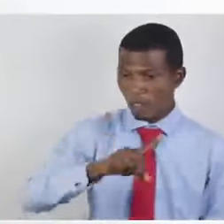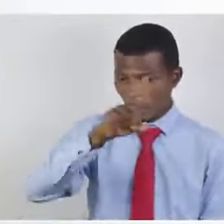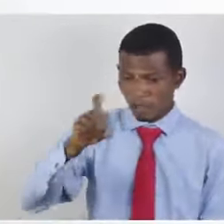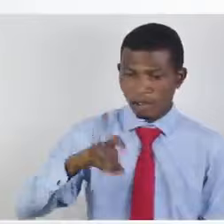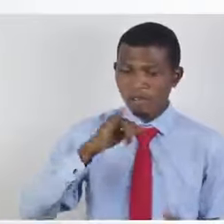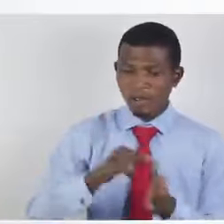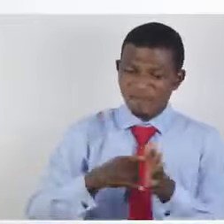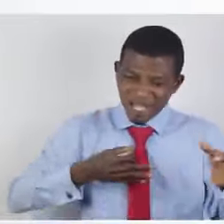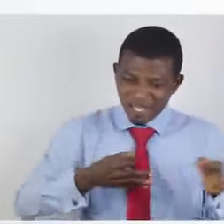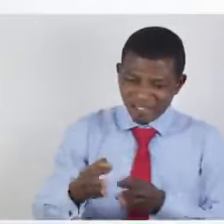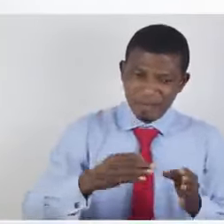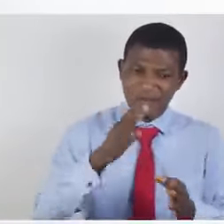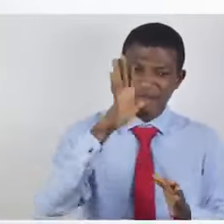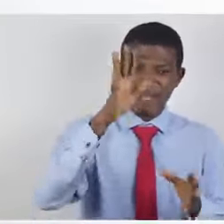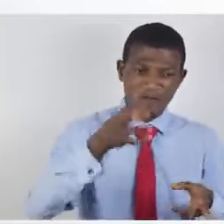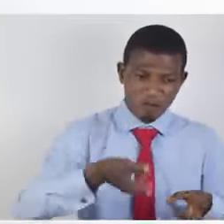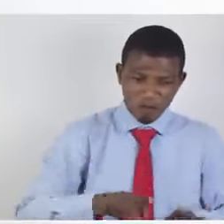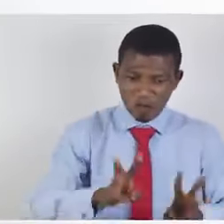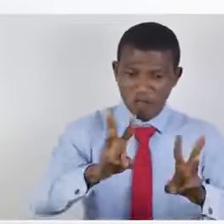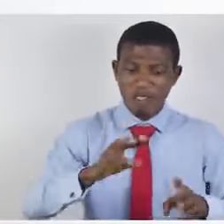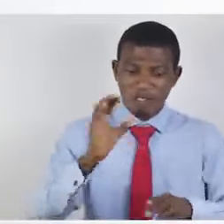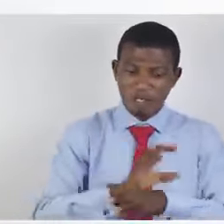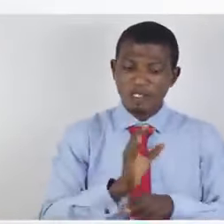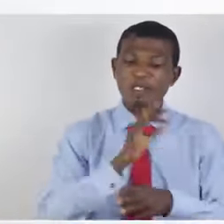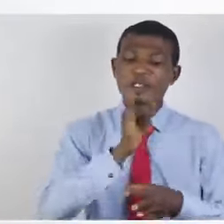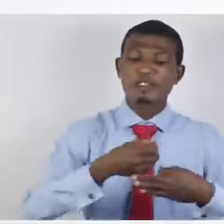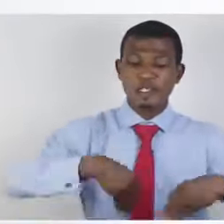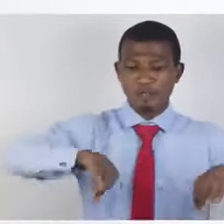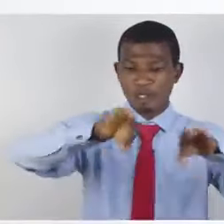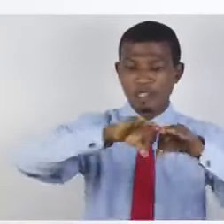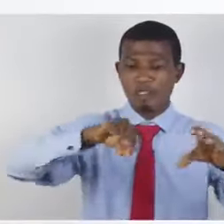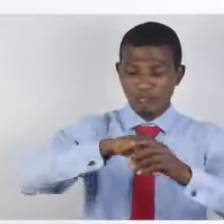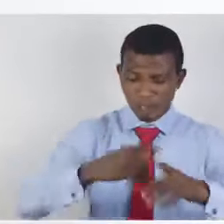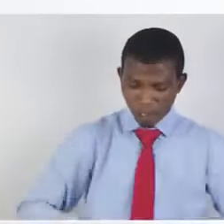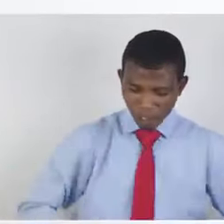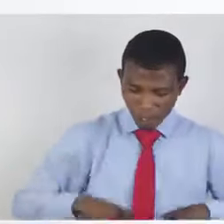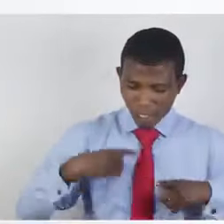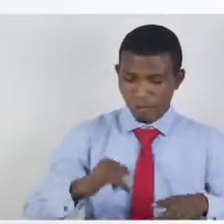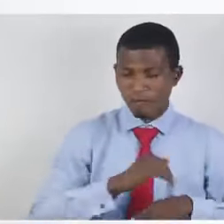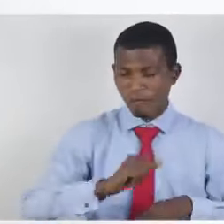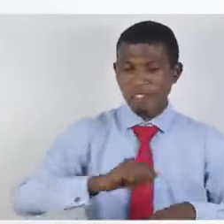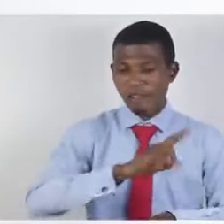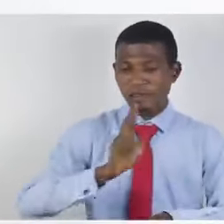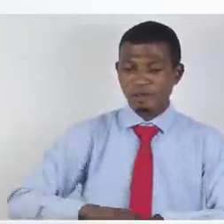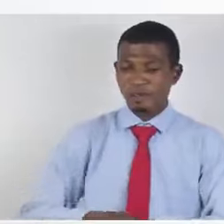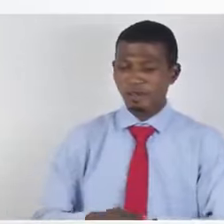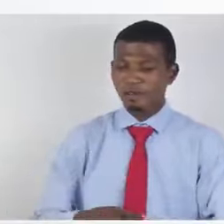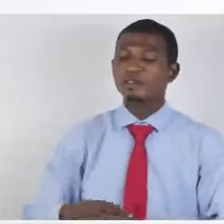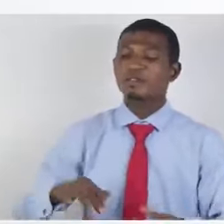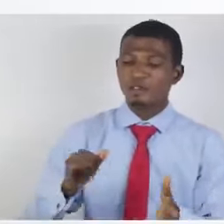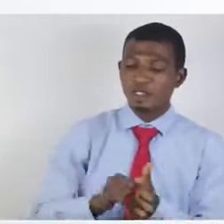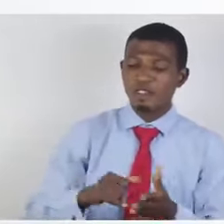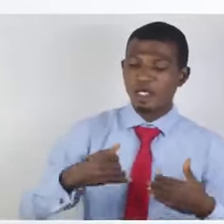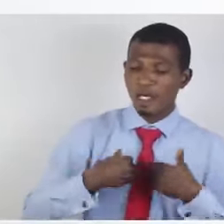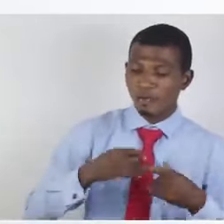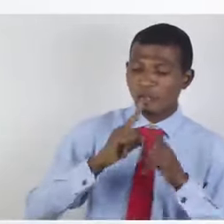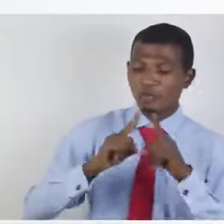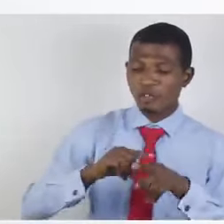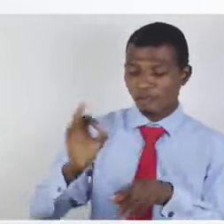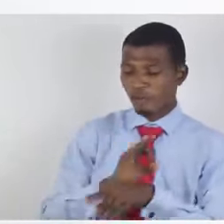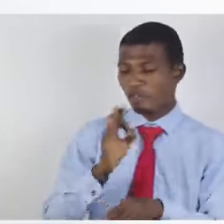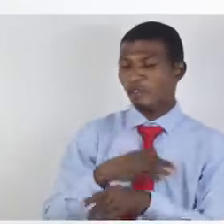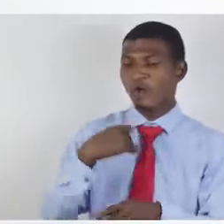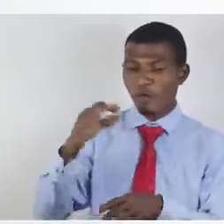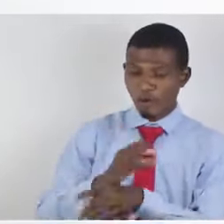2016 SSC examination. It says, explain 5 ways in which commerce is important in the life of a nation. So